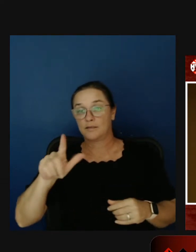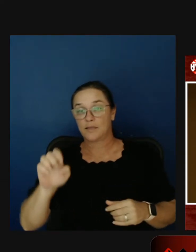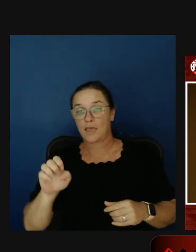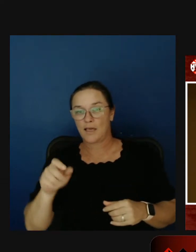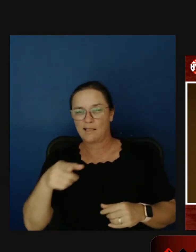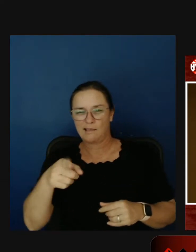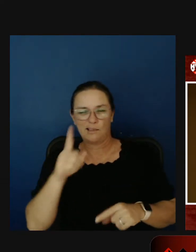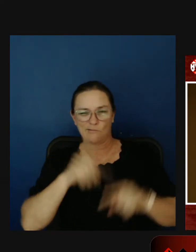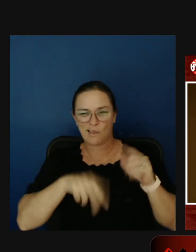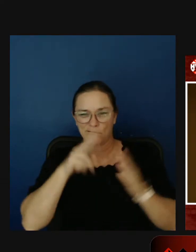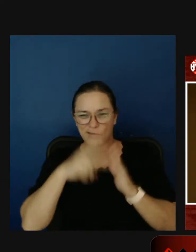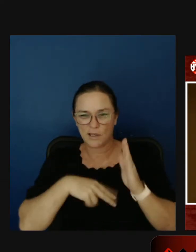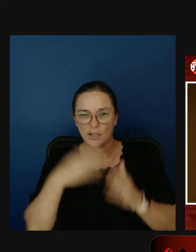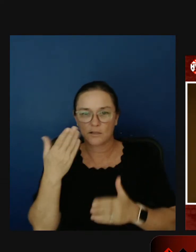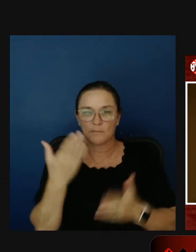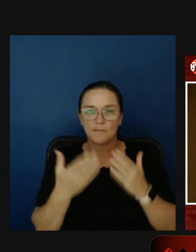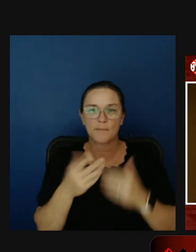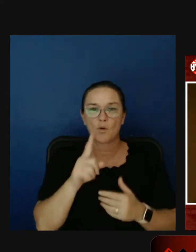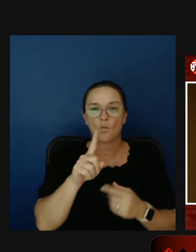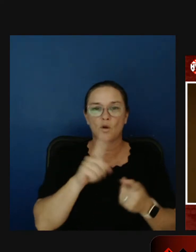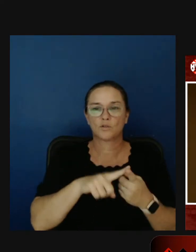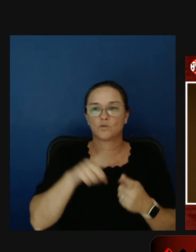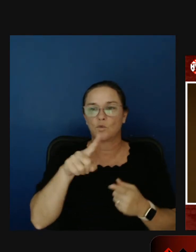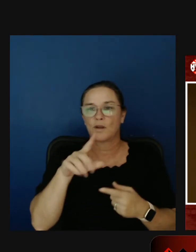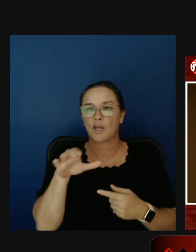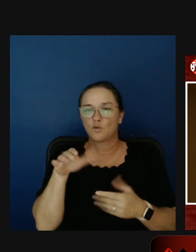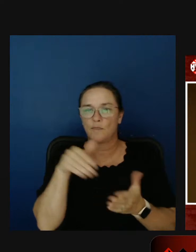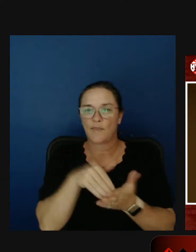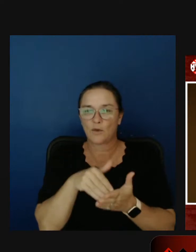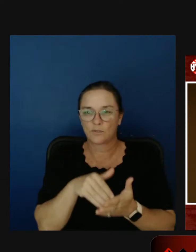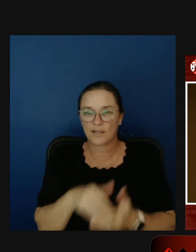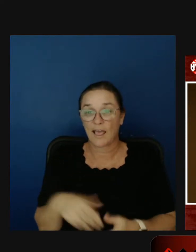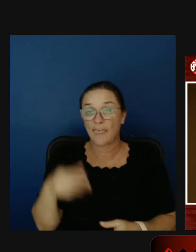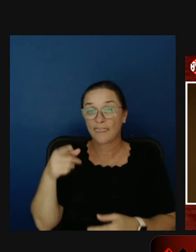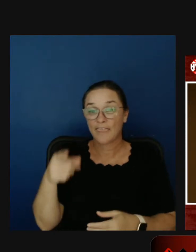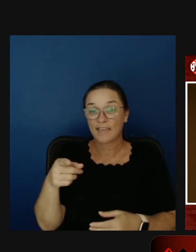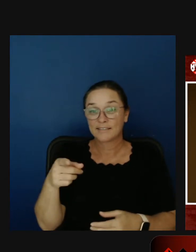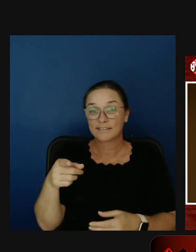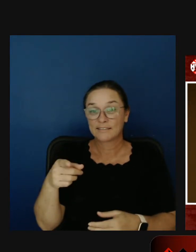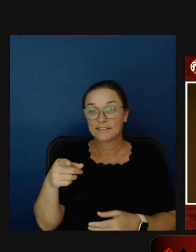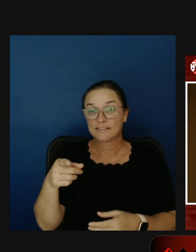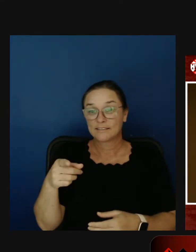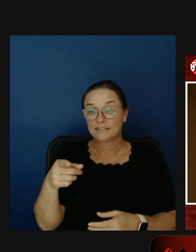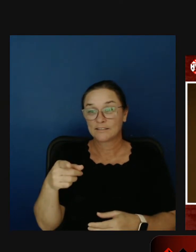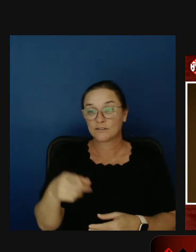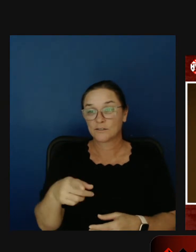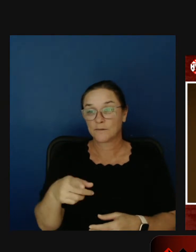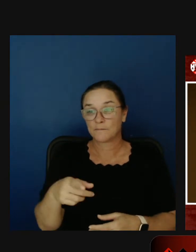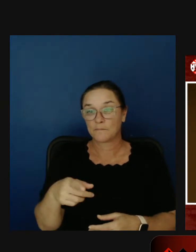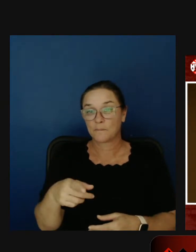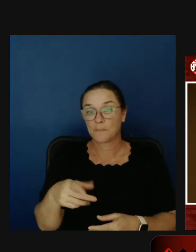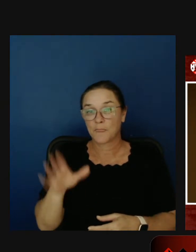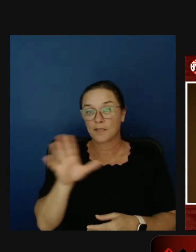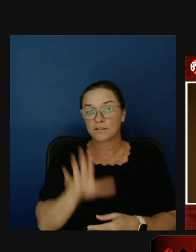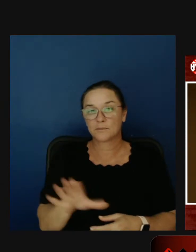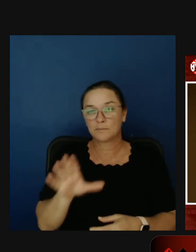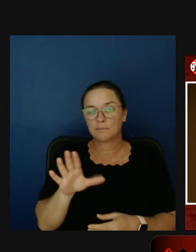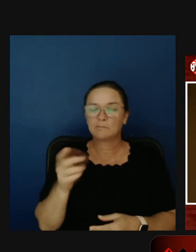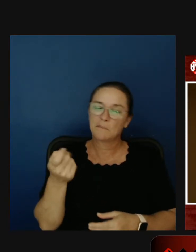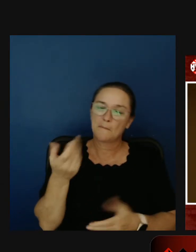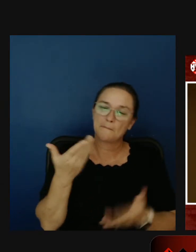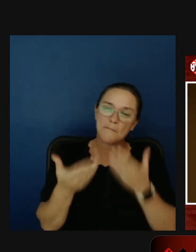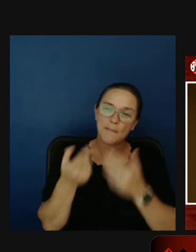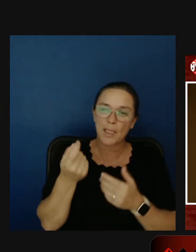can't read, is probably about 1 to 100,000. The scale on this map, which I also can't read, is probably slightly smaller.